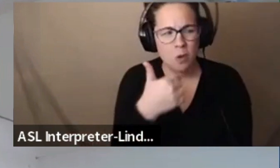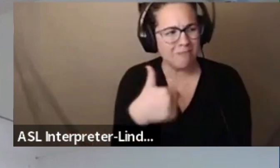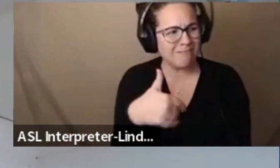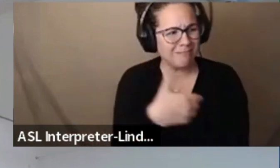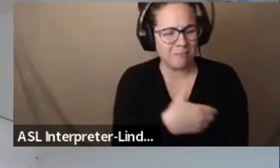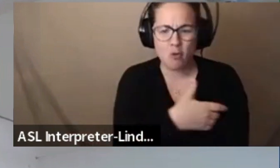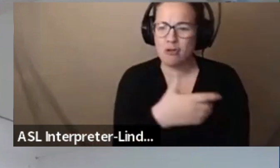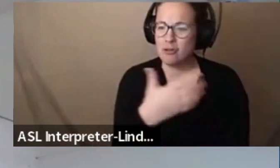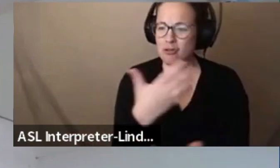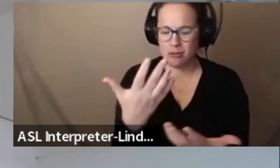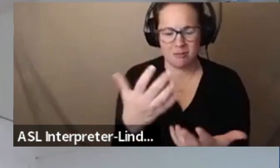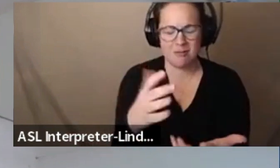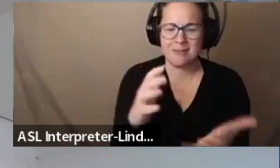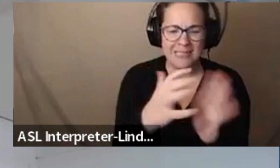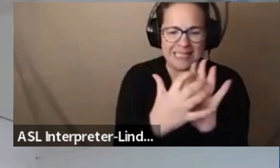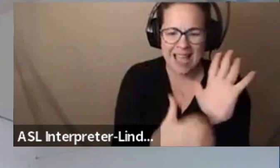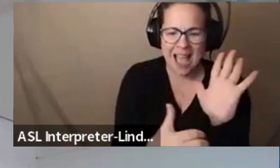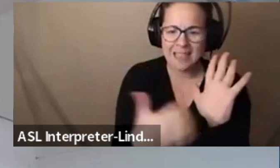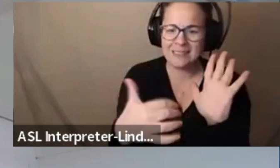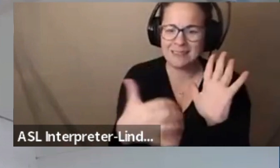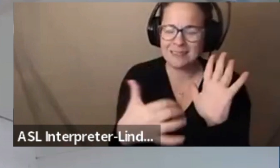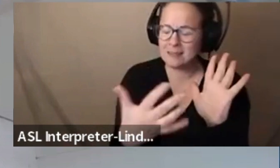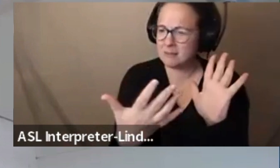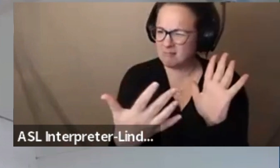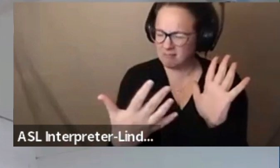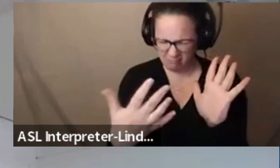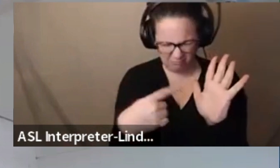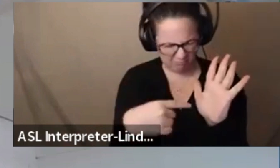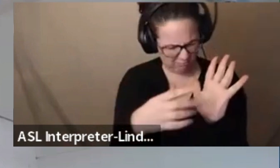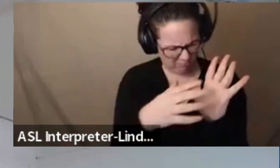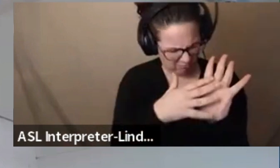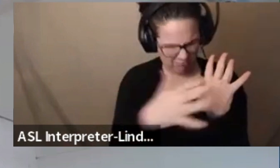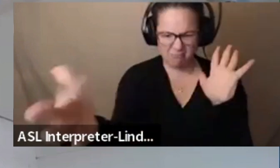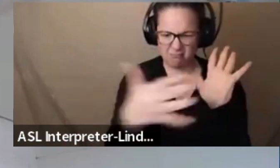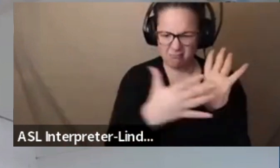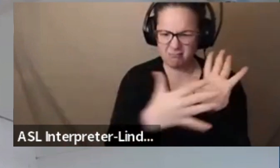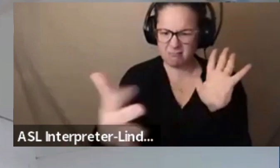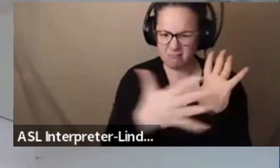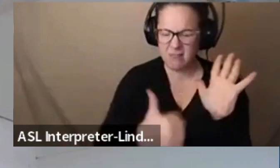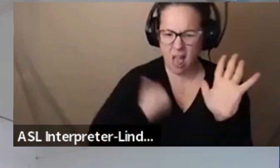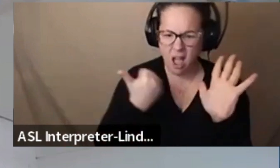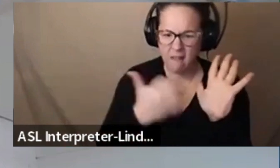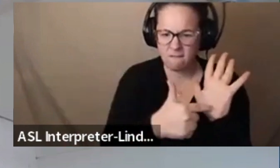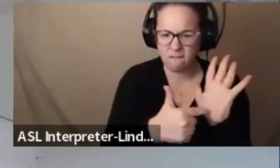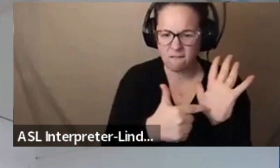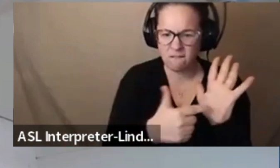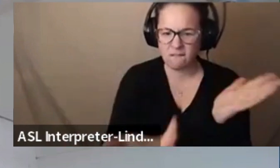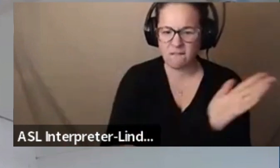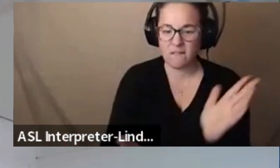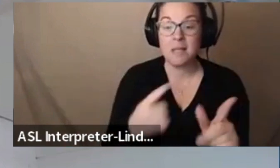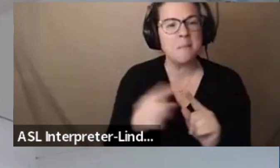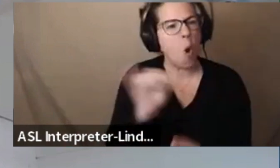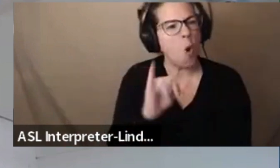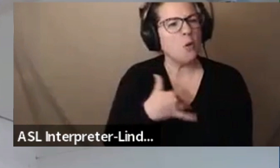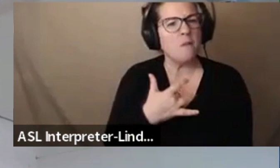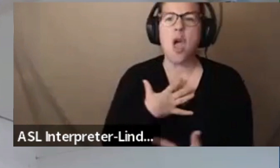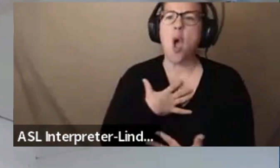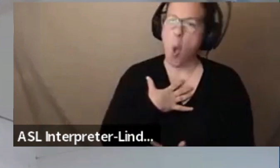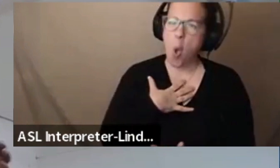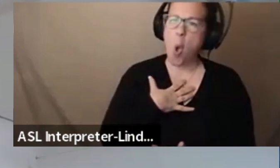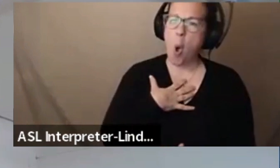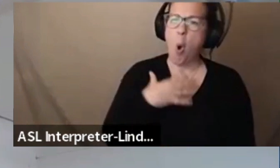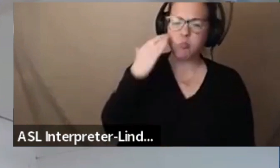alive the text became, and how powerful and how subversive and strangely reassuring as well, right?